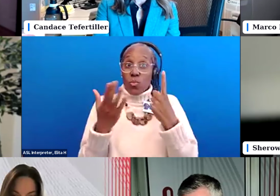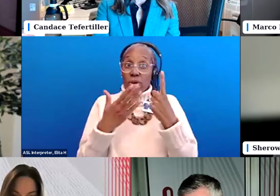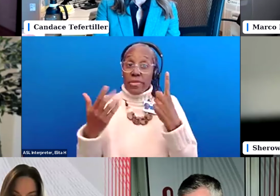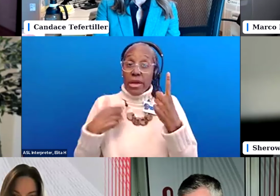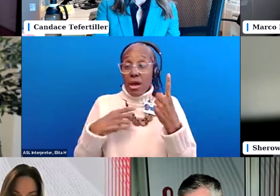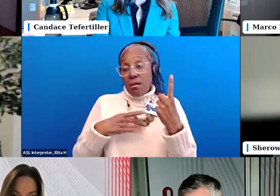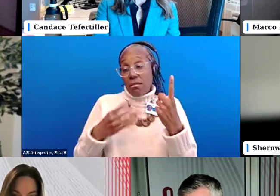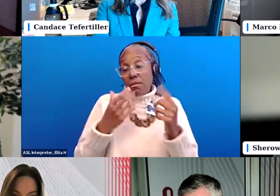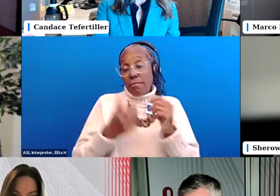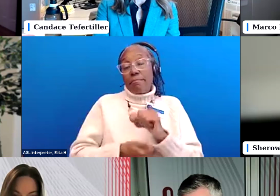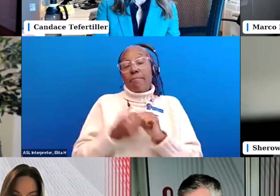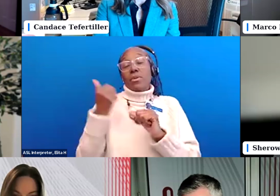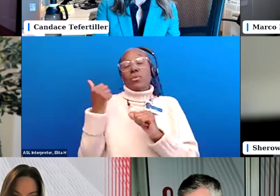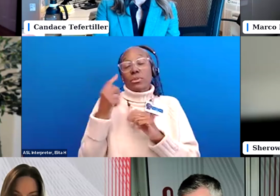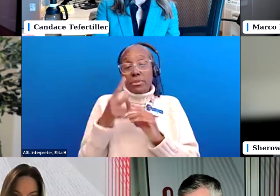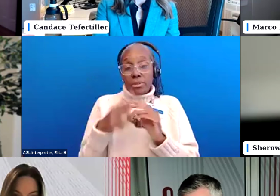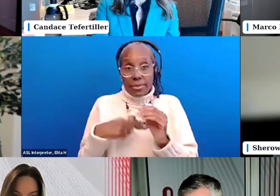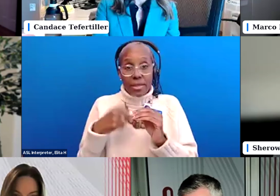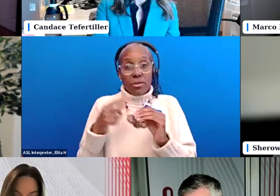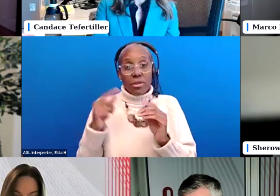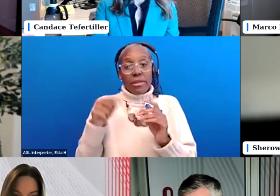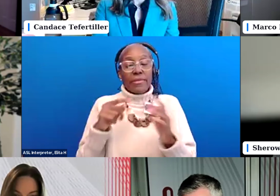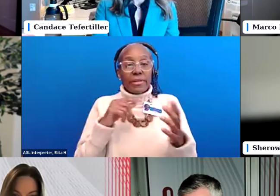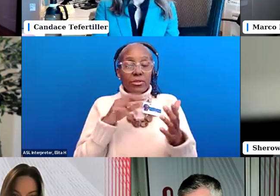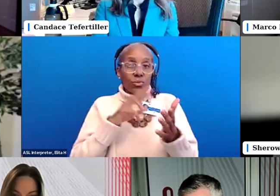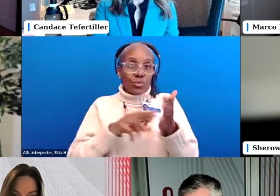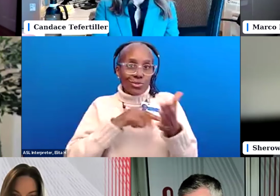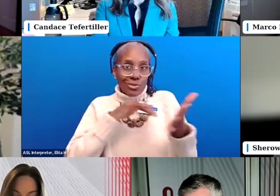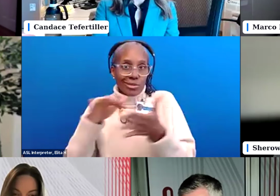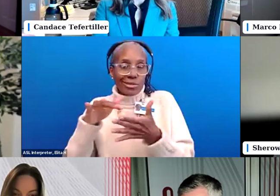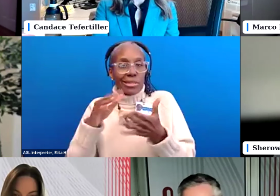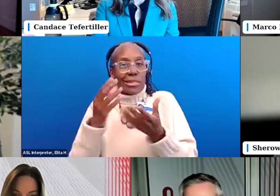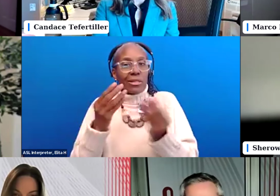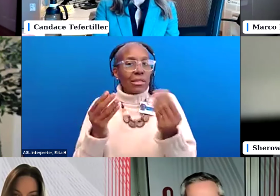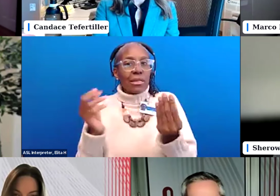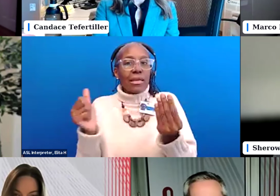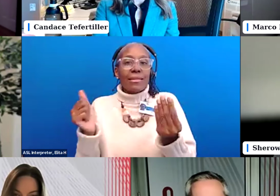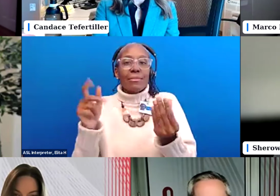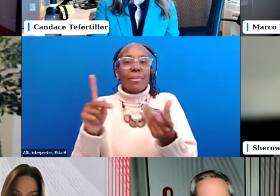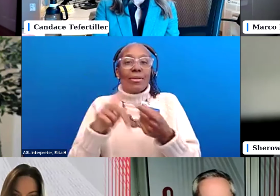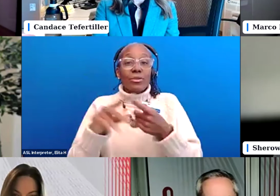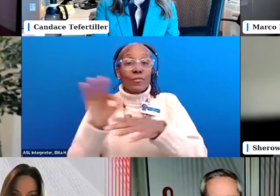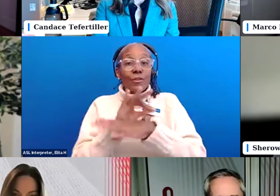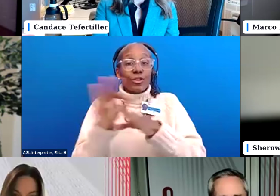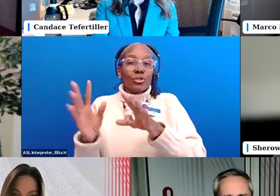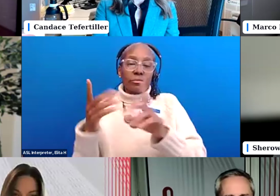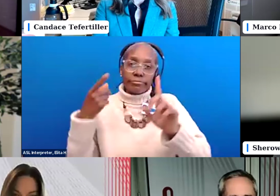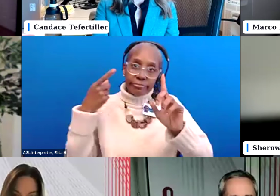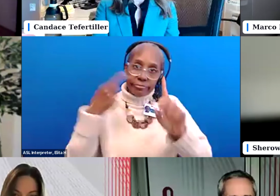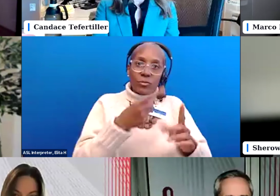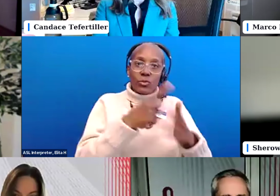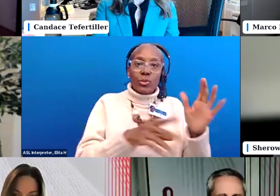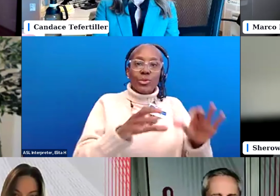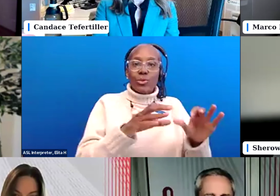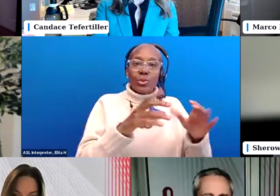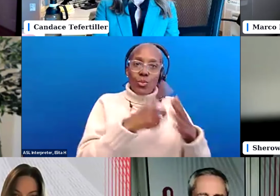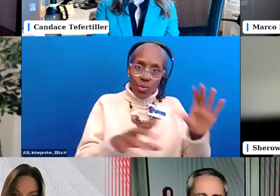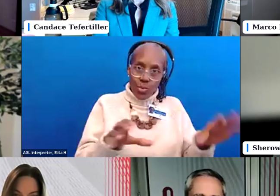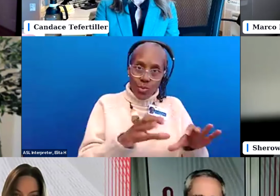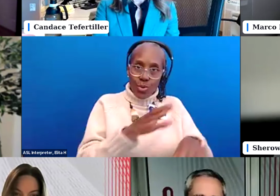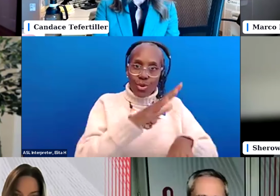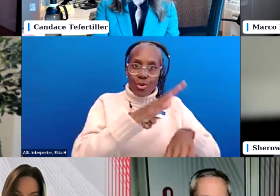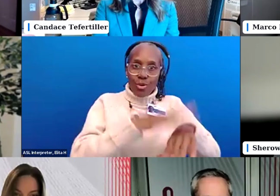that I liked most about this study and this device is it's a return of function. It's directly related to what we're doing, what we're working